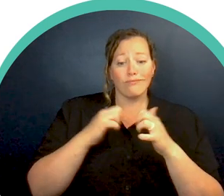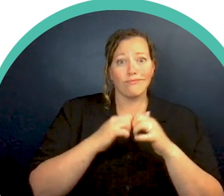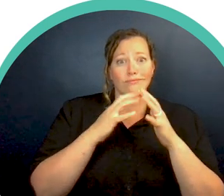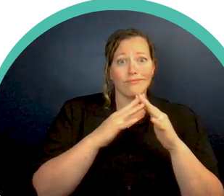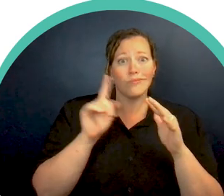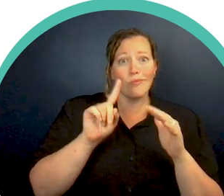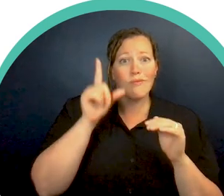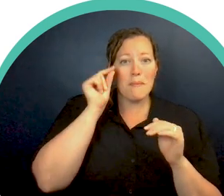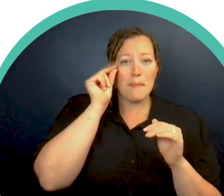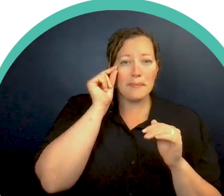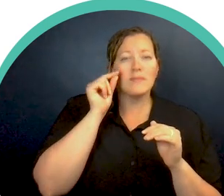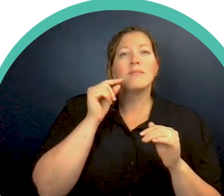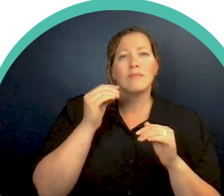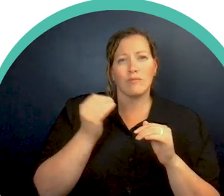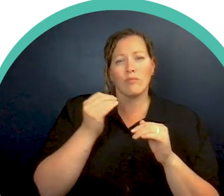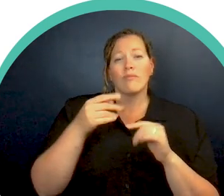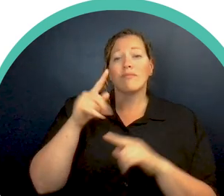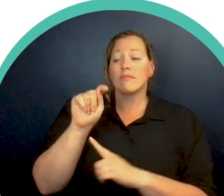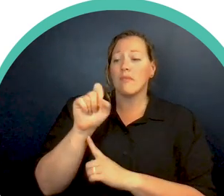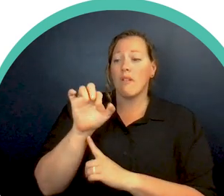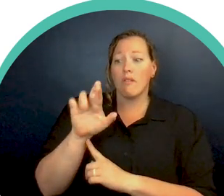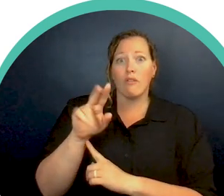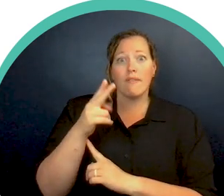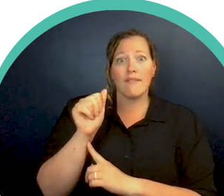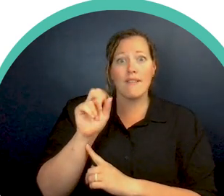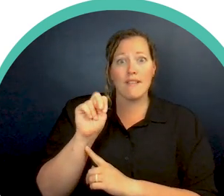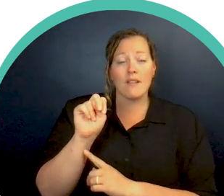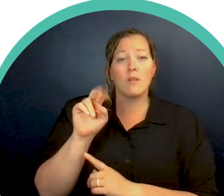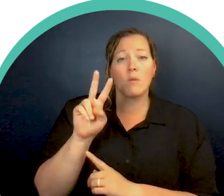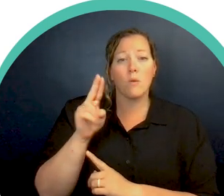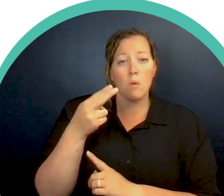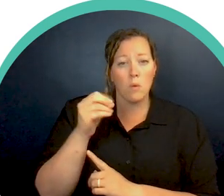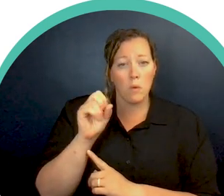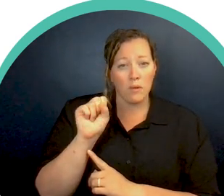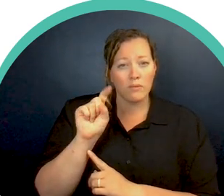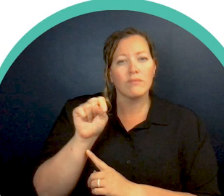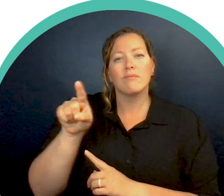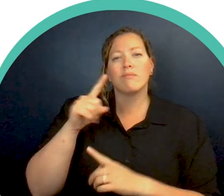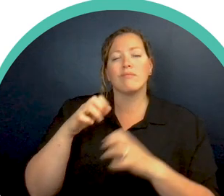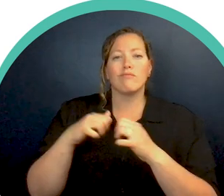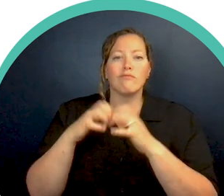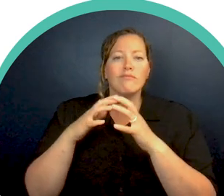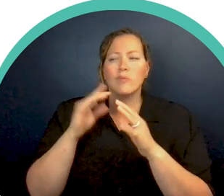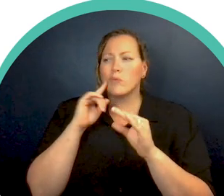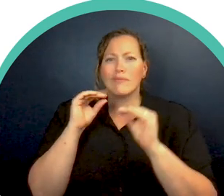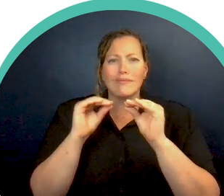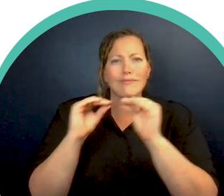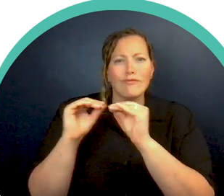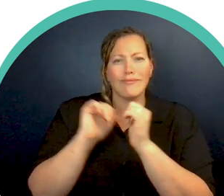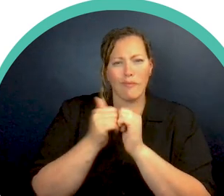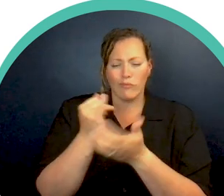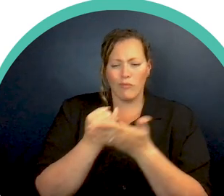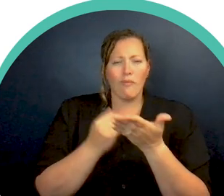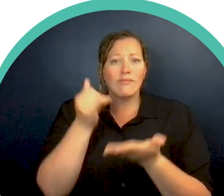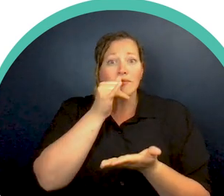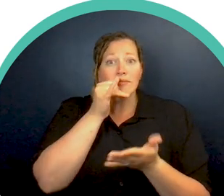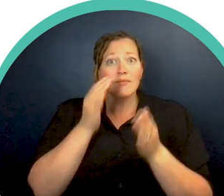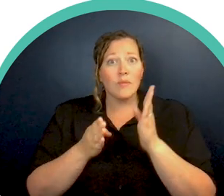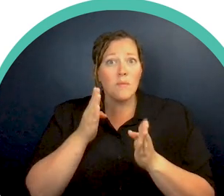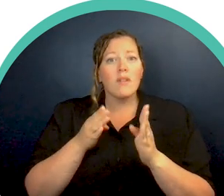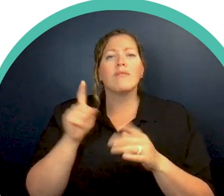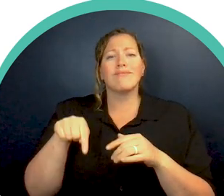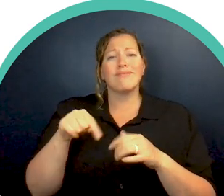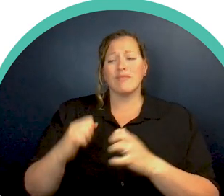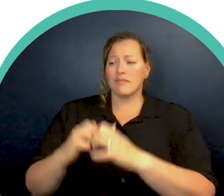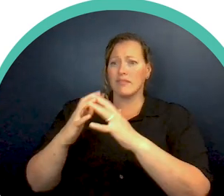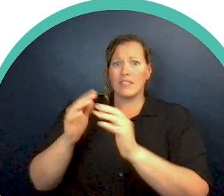Art Gallery of Hamilton artist educator Tyler Van Holst joins us from the AGH to show us how to draw silly robots. Founded